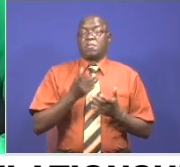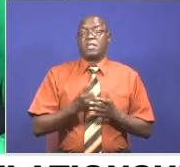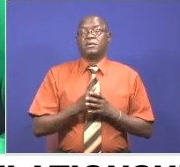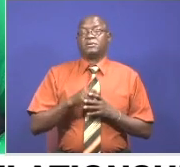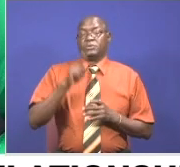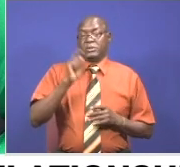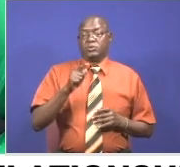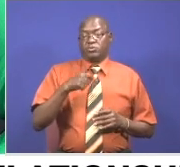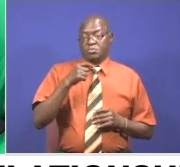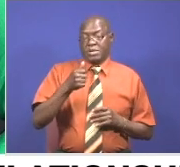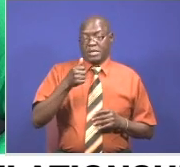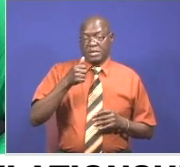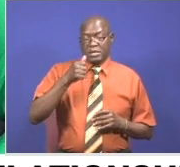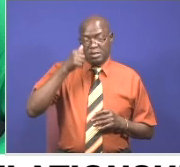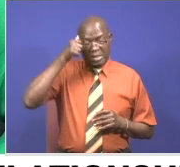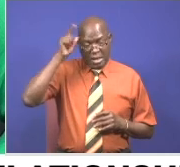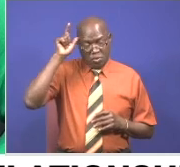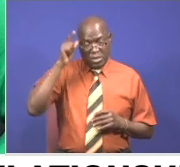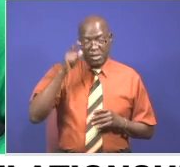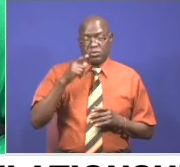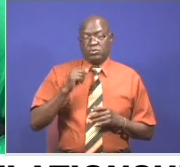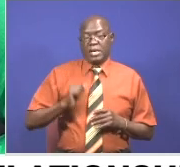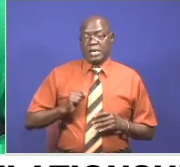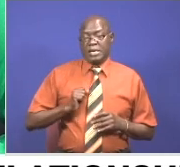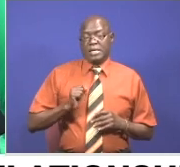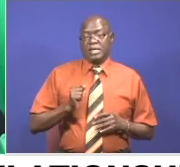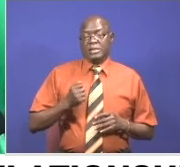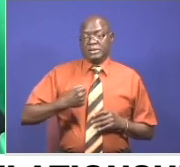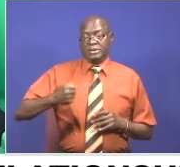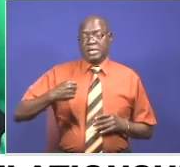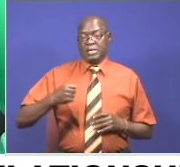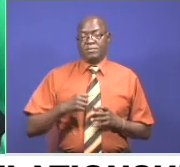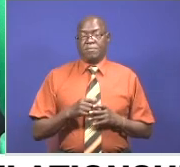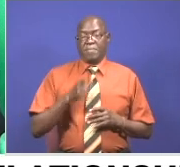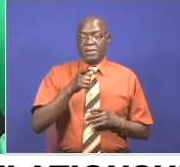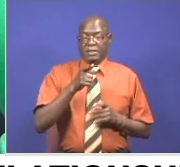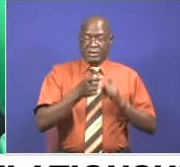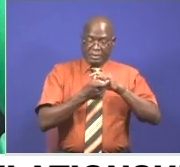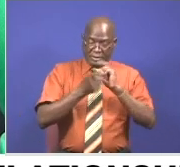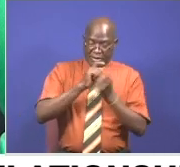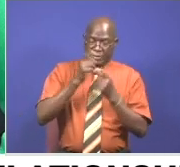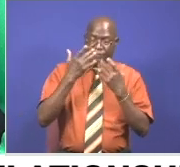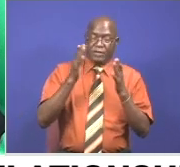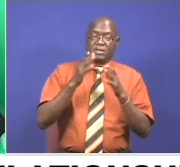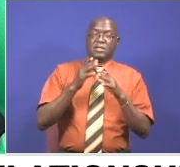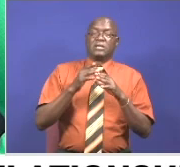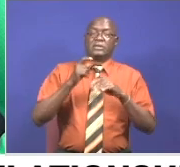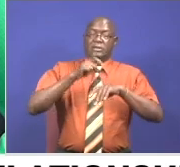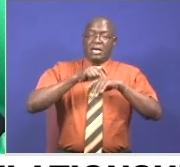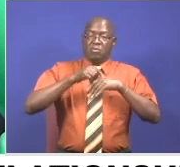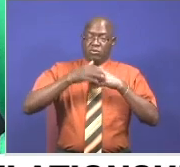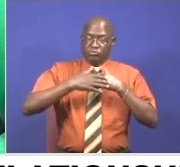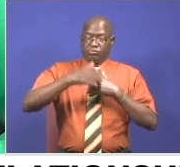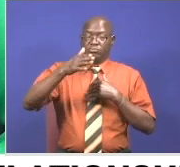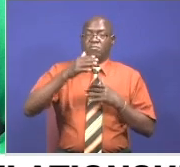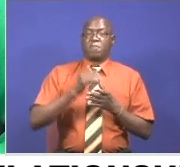pay dowry to the lady's side. But that has been changing over time. Though there are some that would